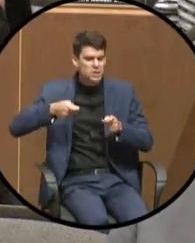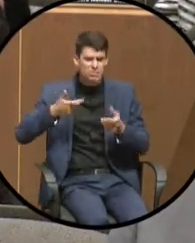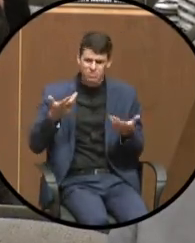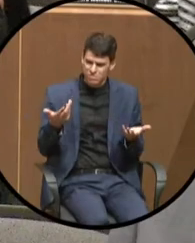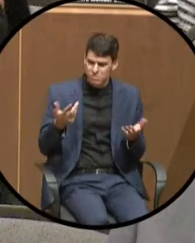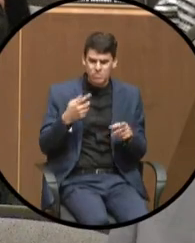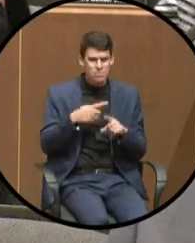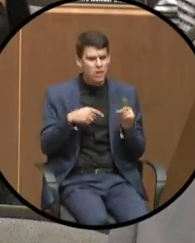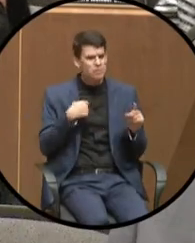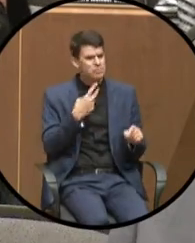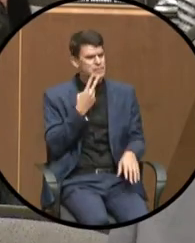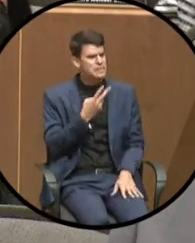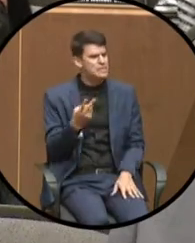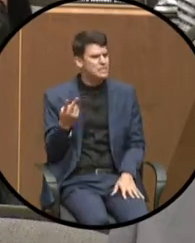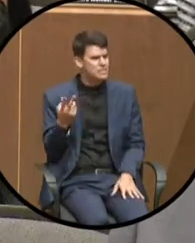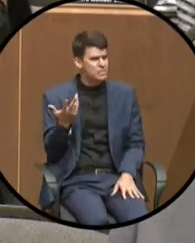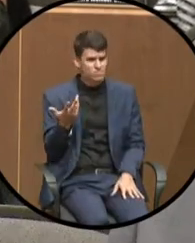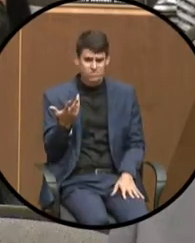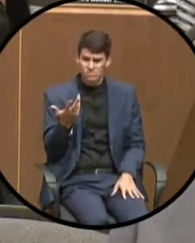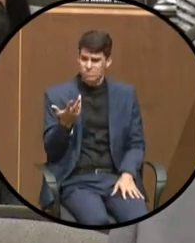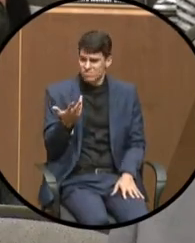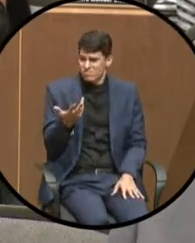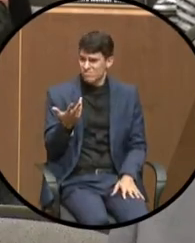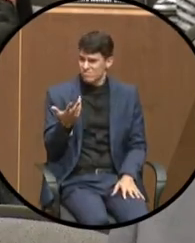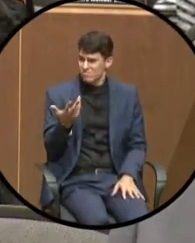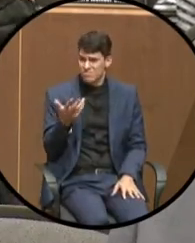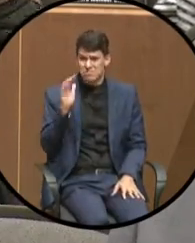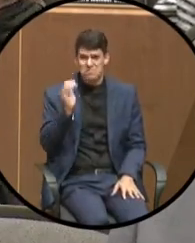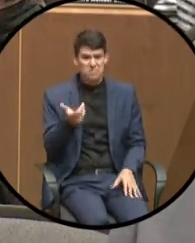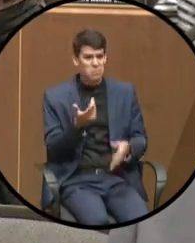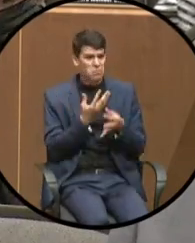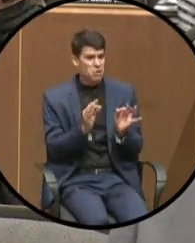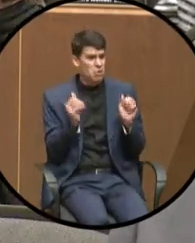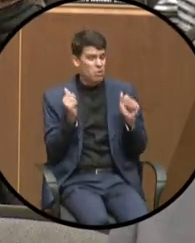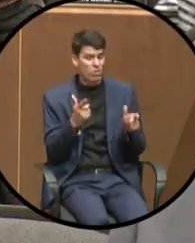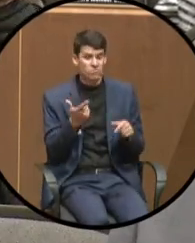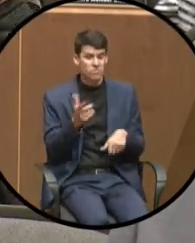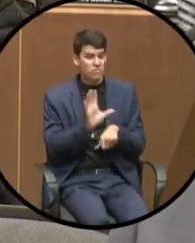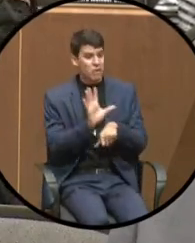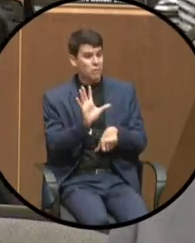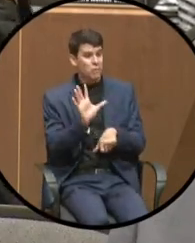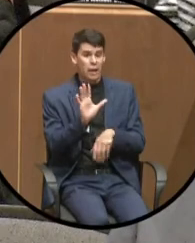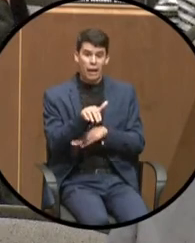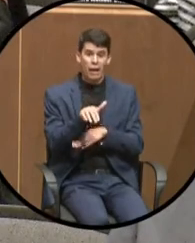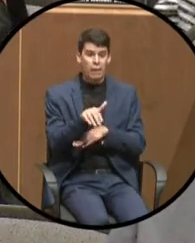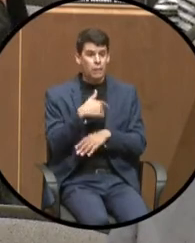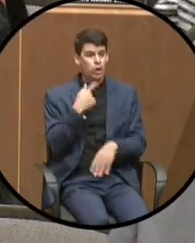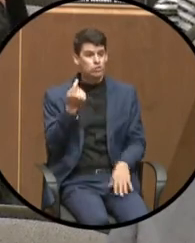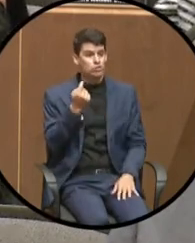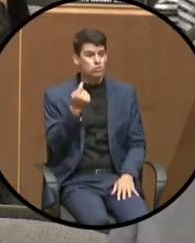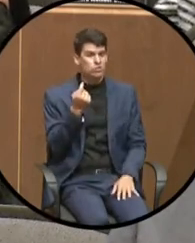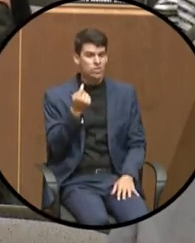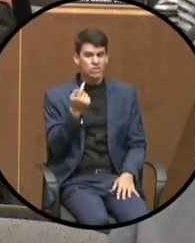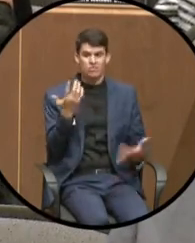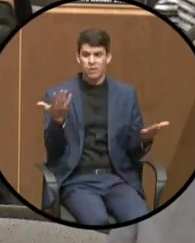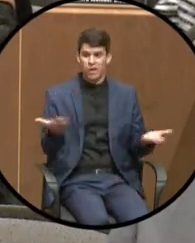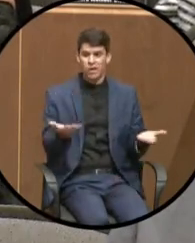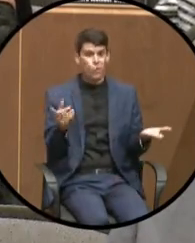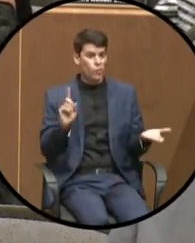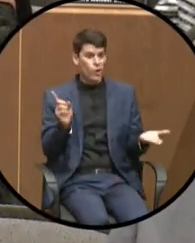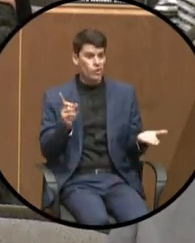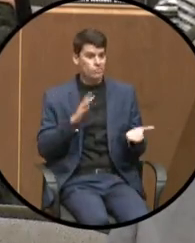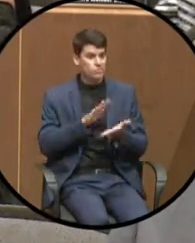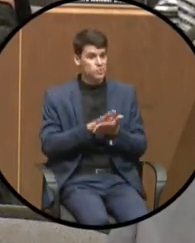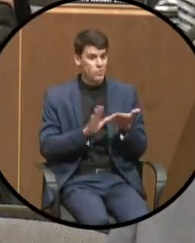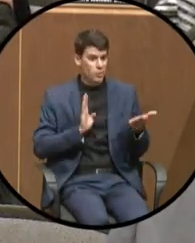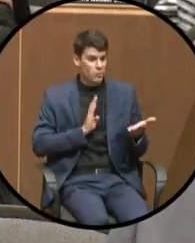look around and I don't know. Everyone looks pretty free to me. It's 5 p.m. on a Tuesday and we're all at a school board meeting.